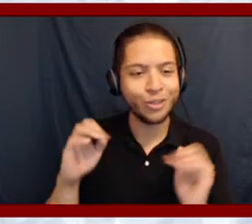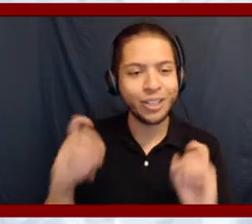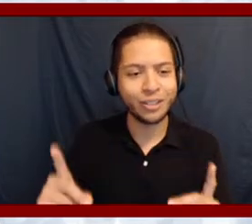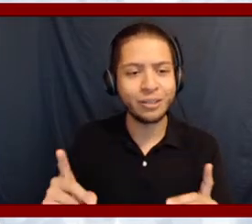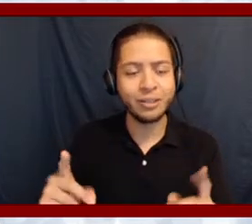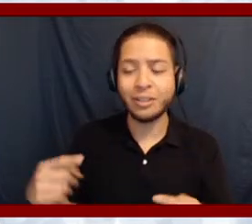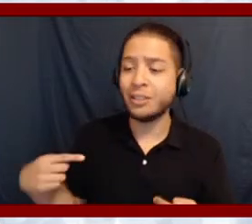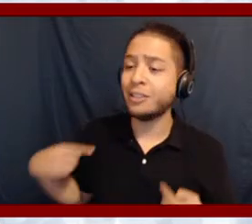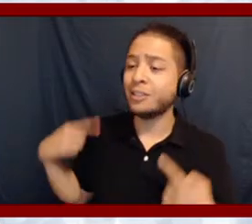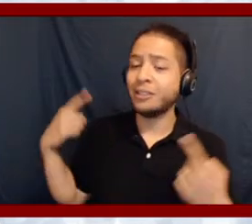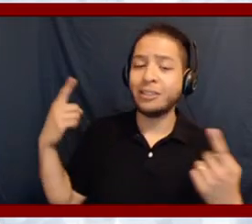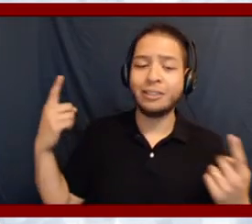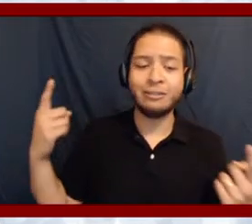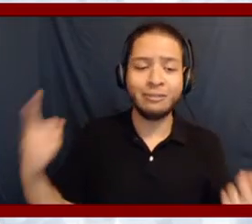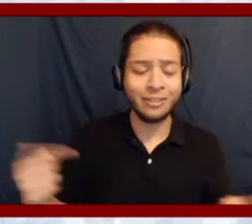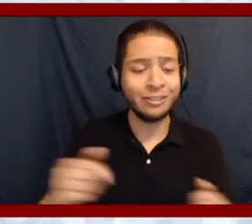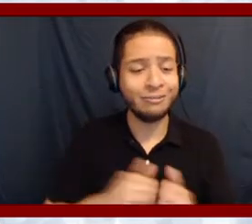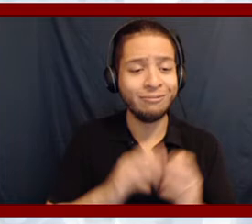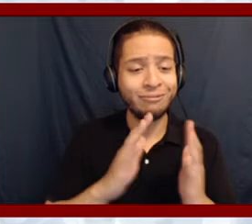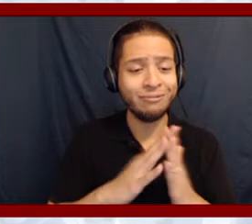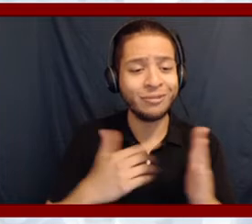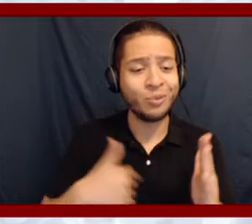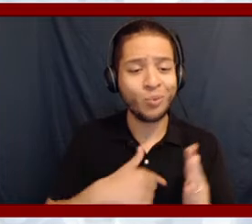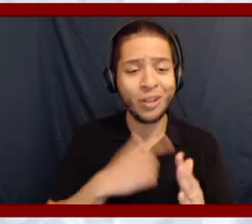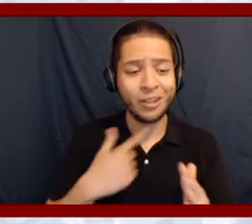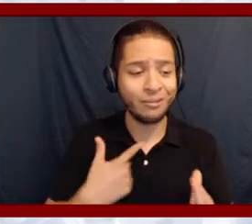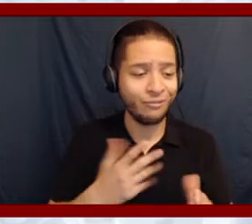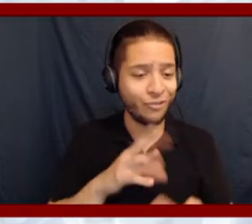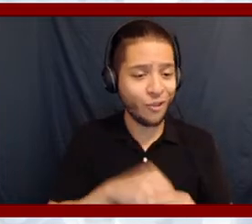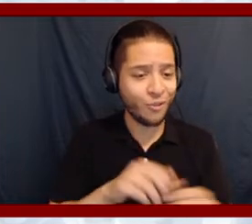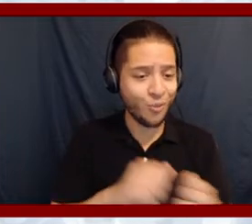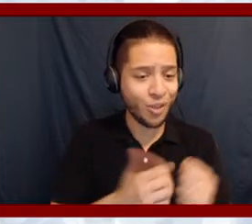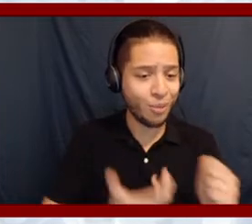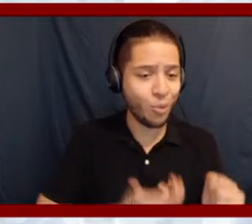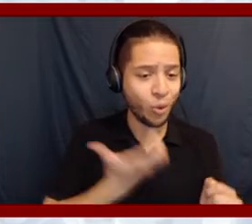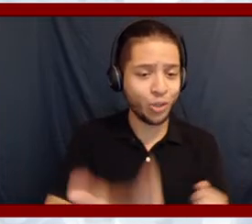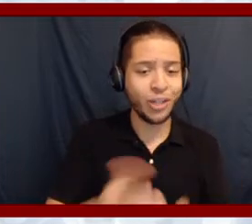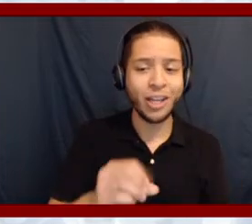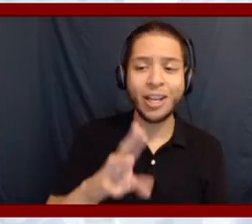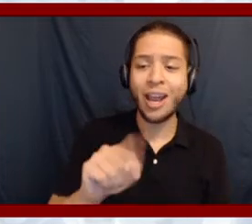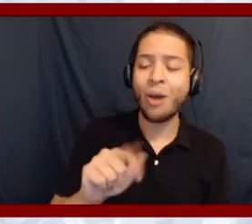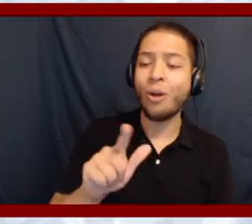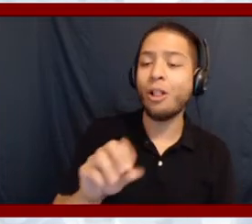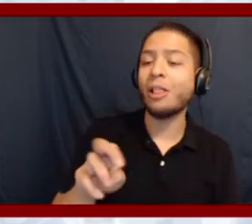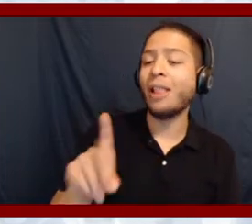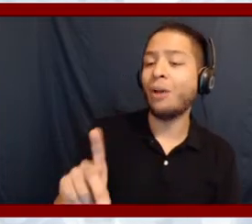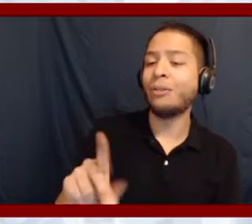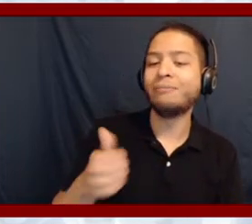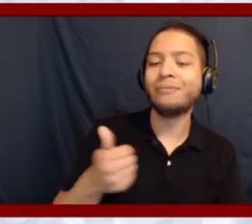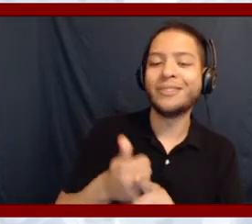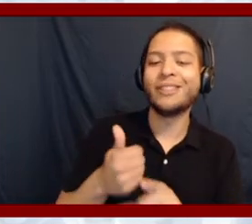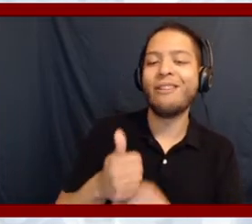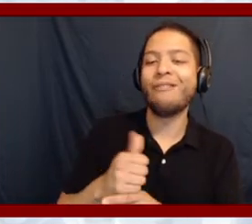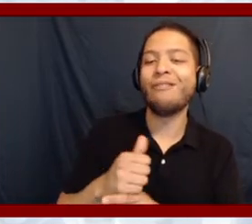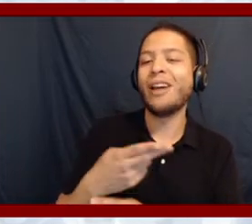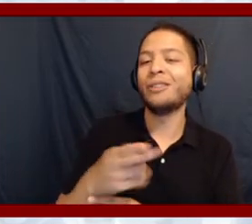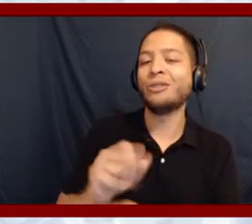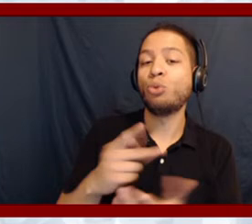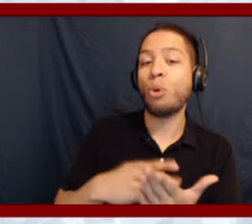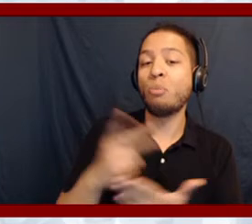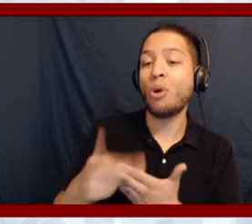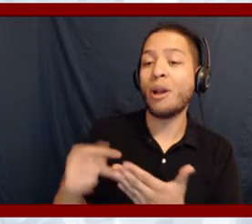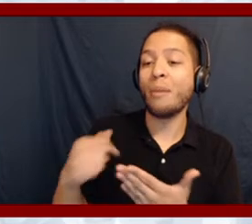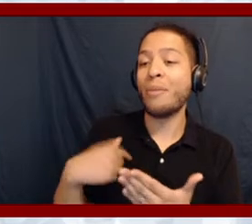Loud, a national arts education initiative that encourages high school students across the country to discover and